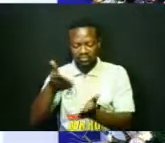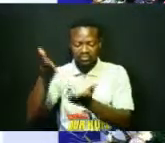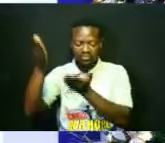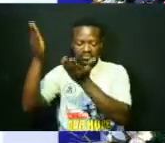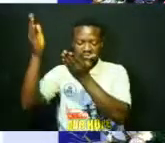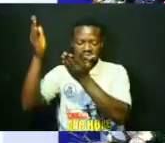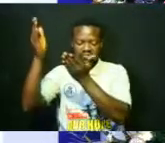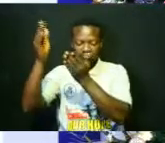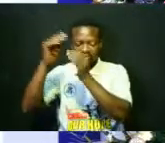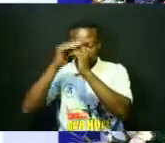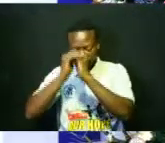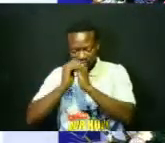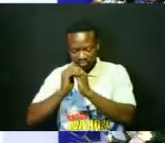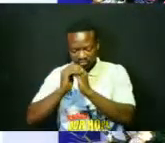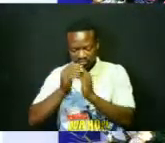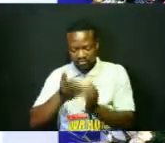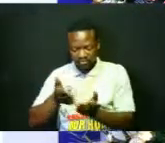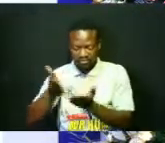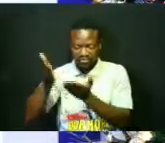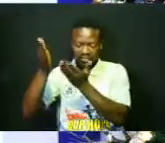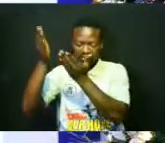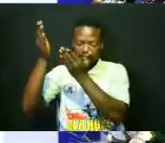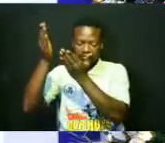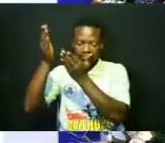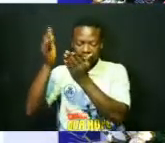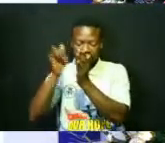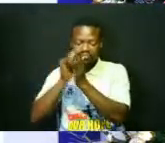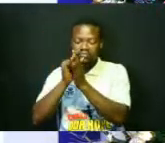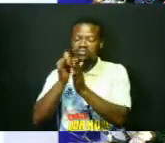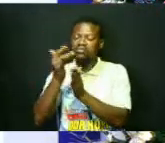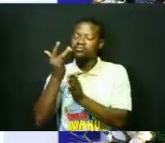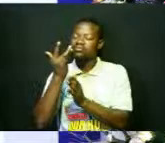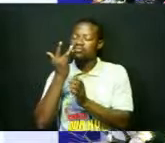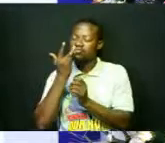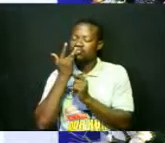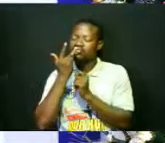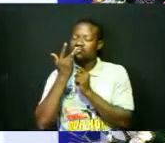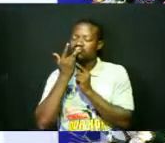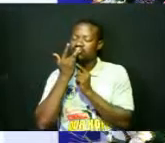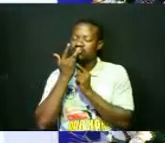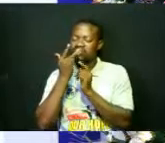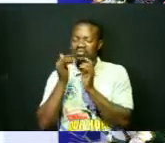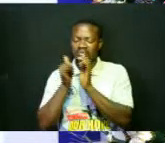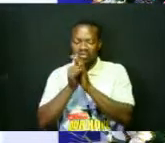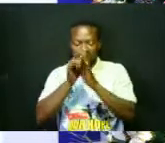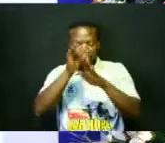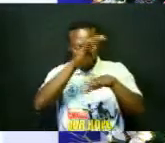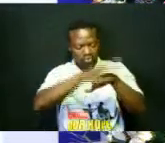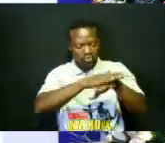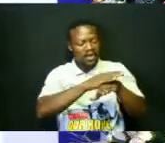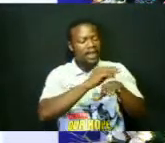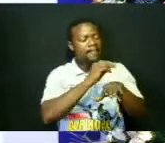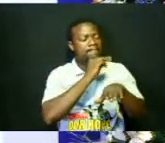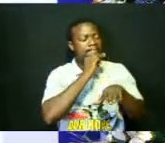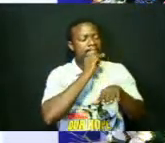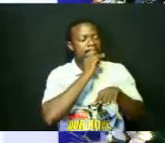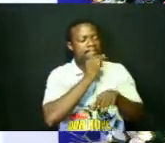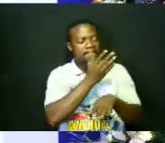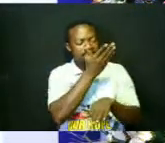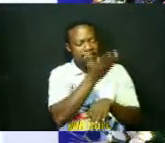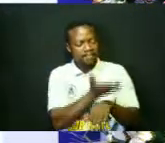We give you the adoration that the favor that came upon Mary